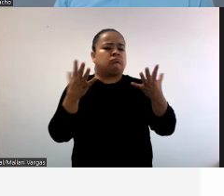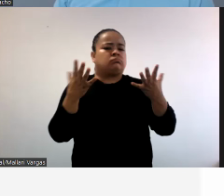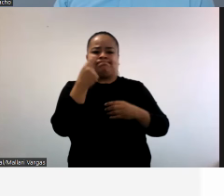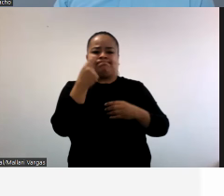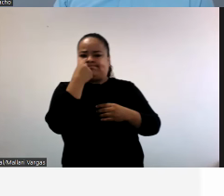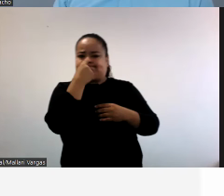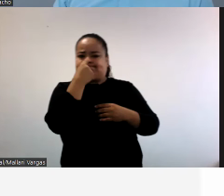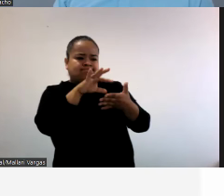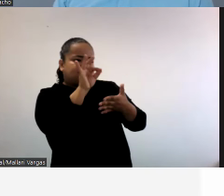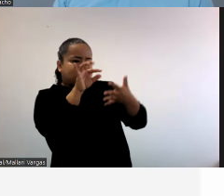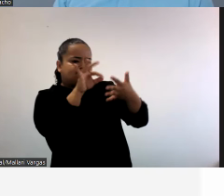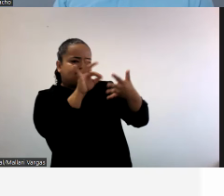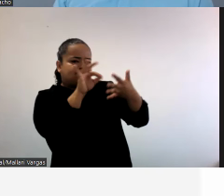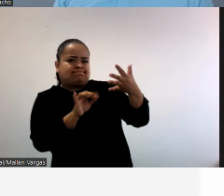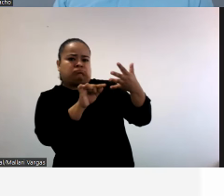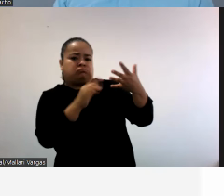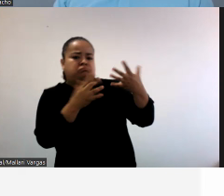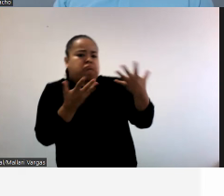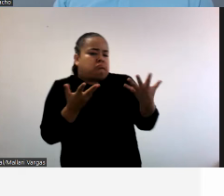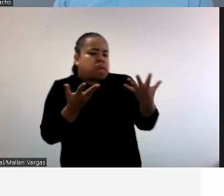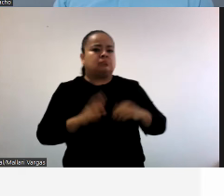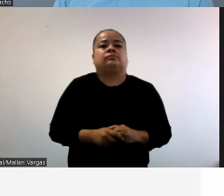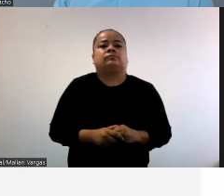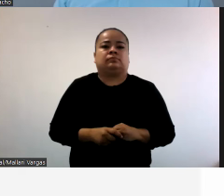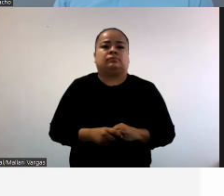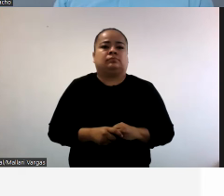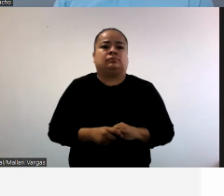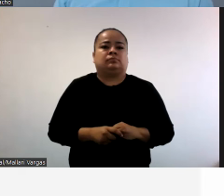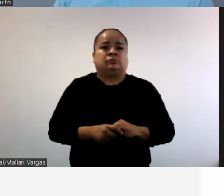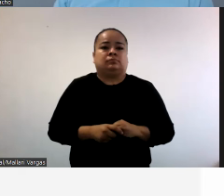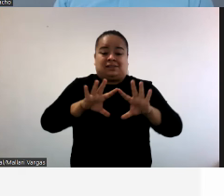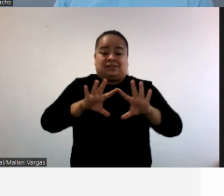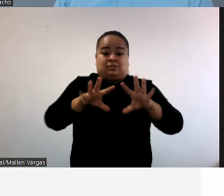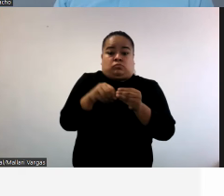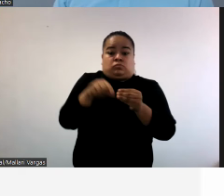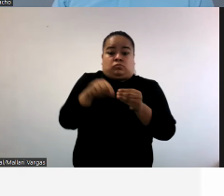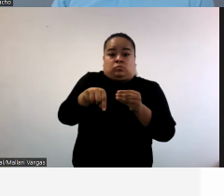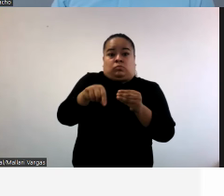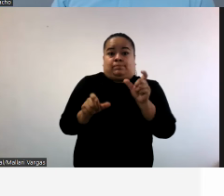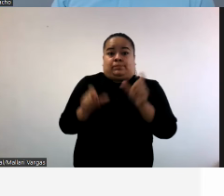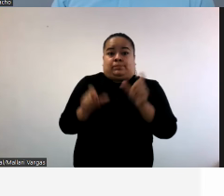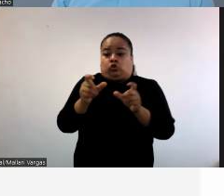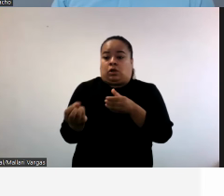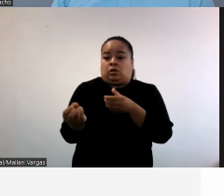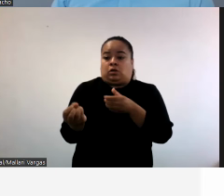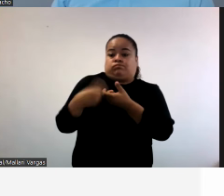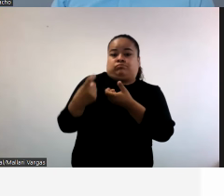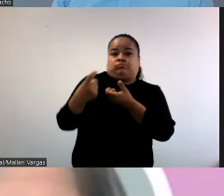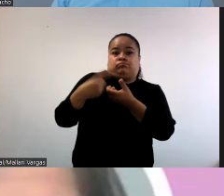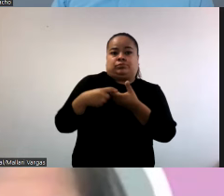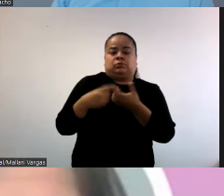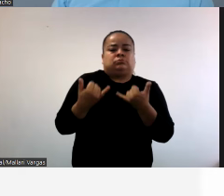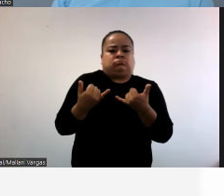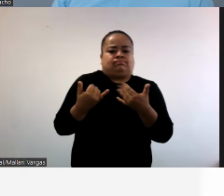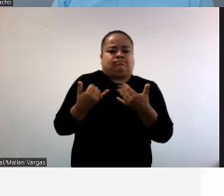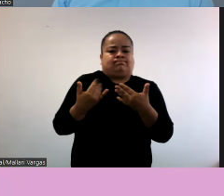to hear these presentations on. We have about 80